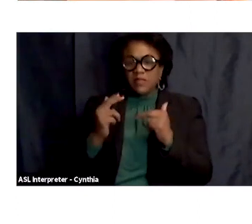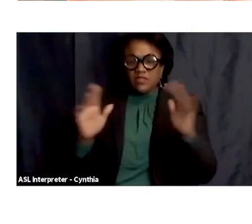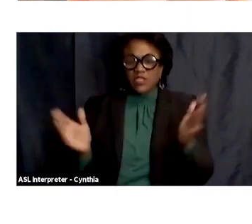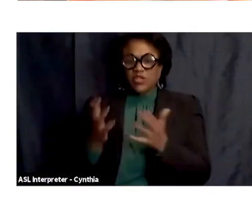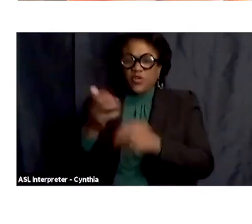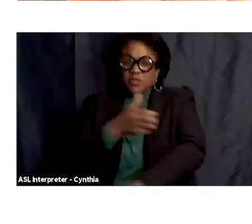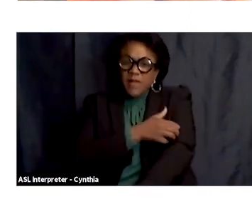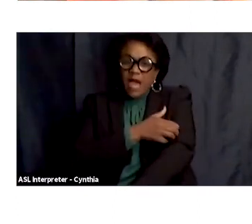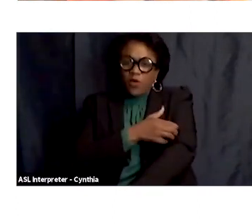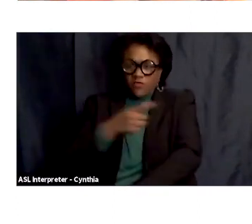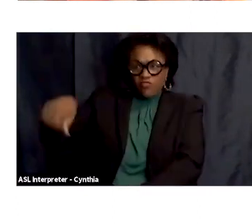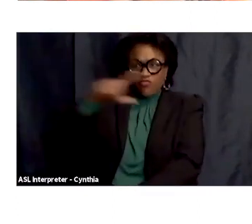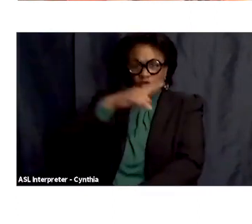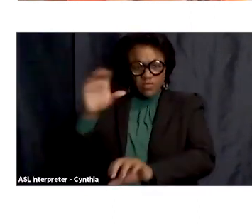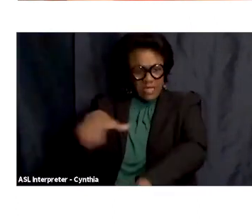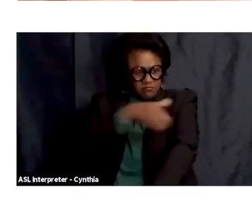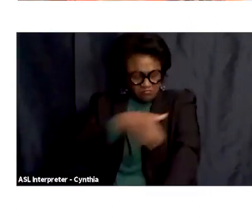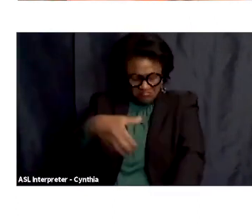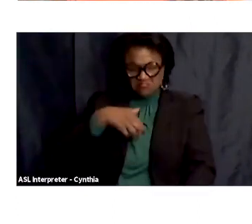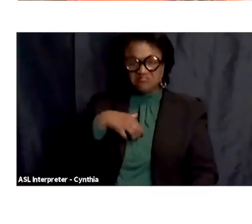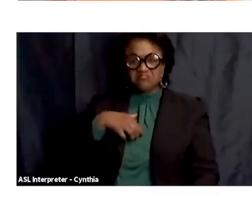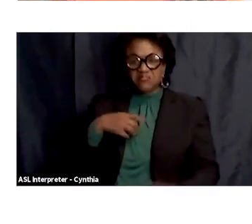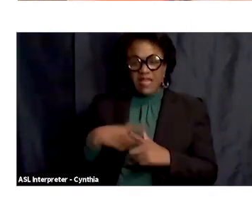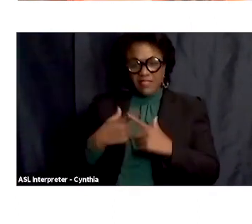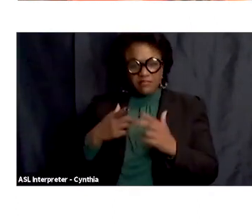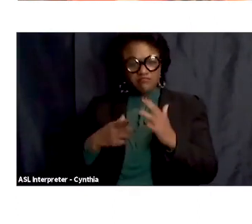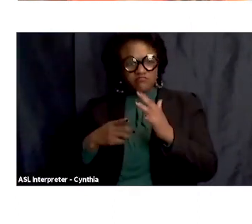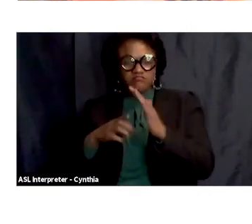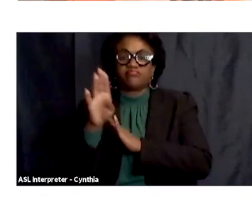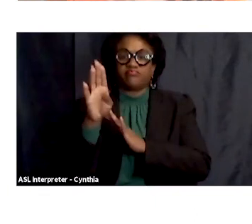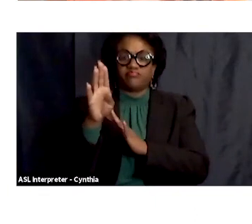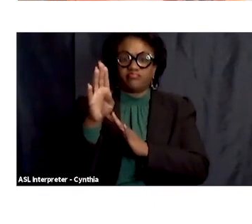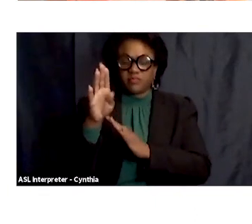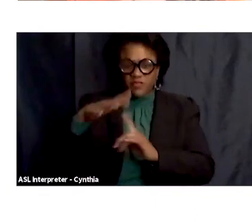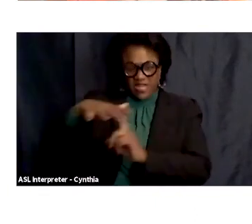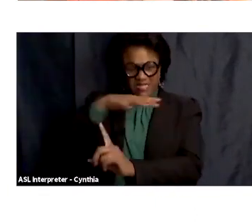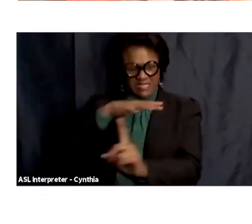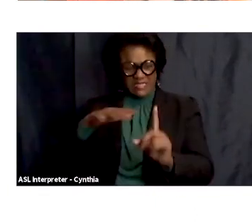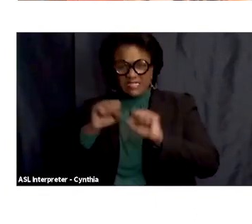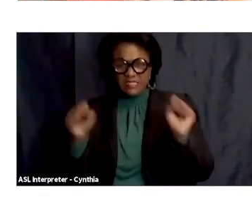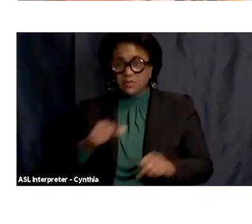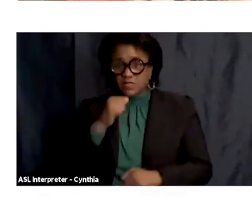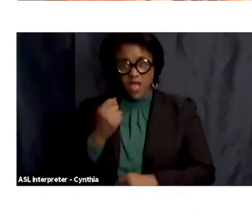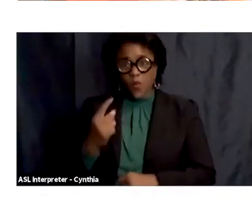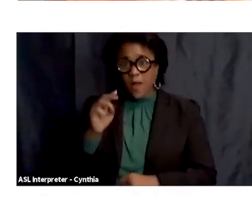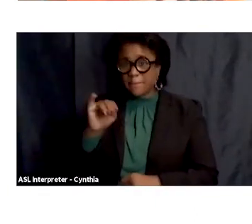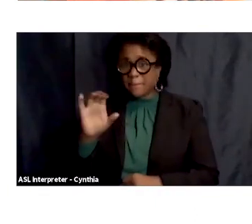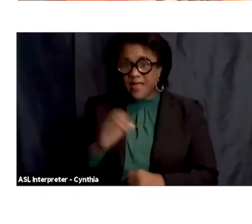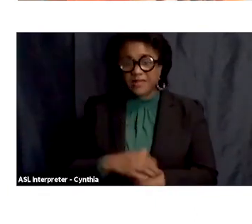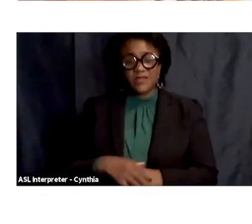can take leadership in their own work, to provide an ecosystem. I don't believe that there's one mic. I don't believe that there's